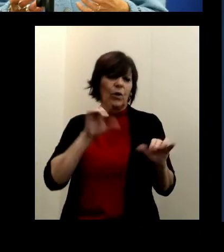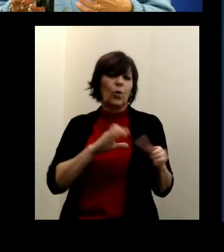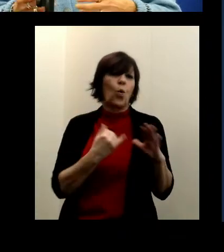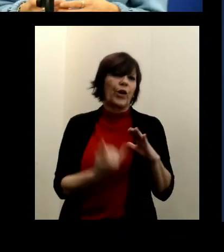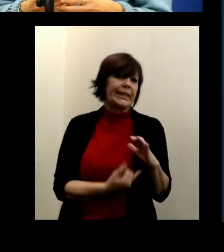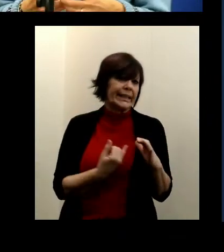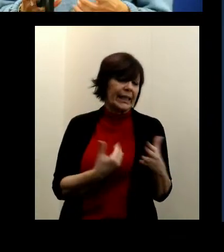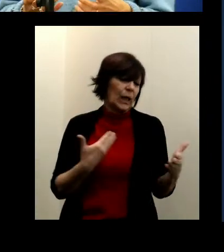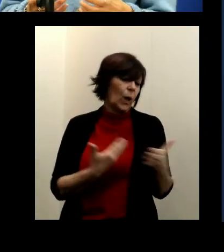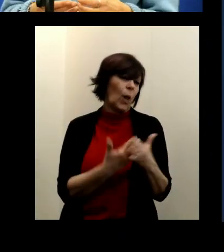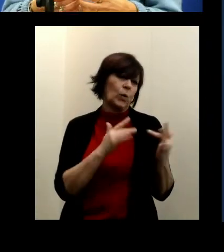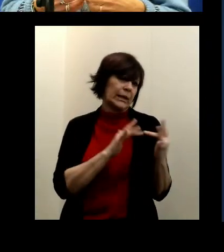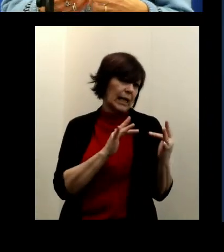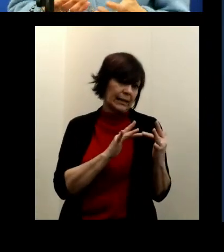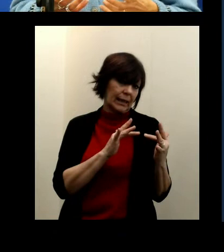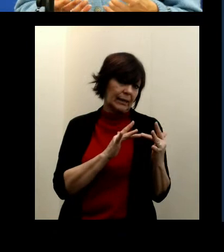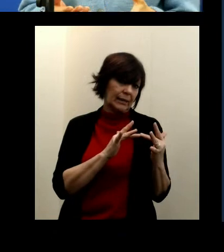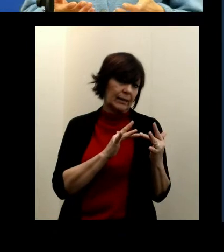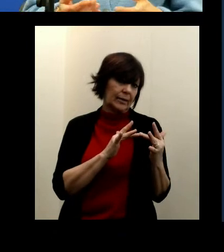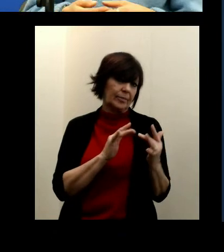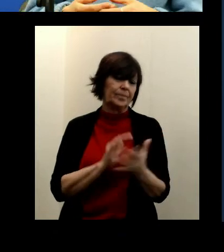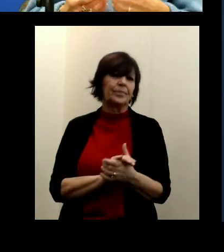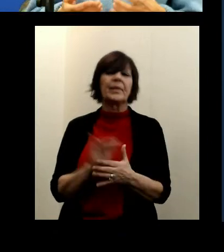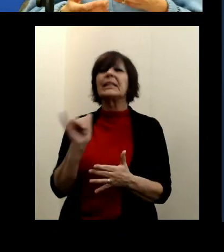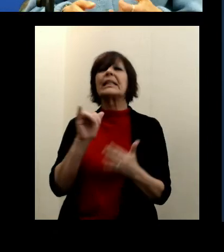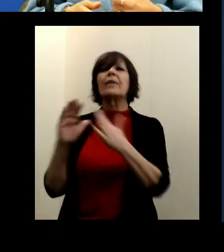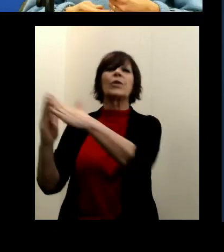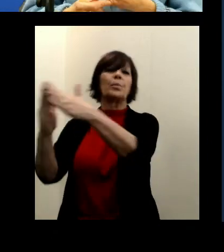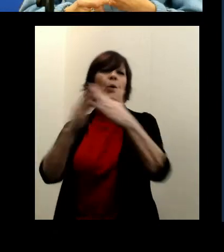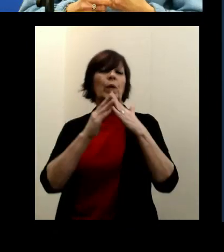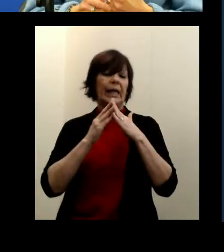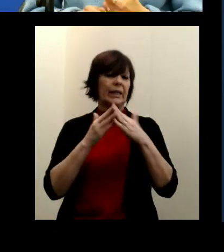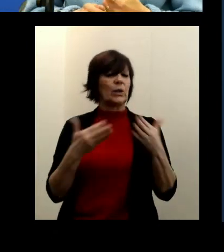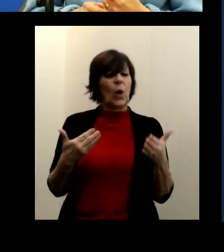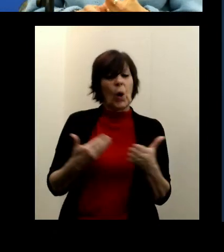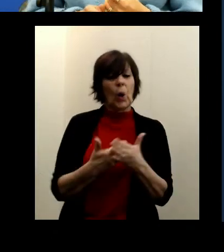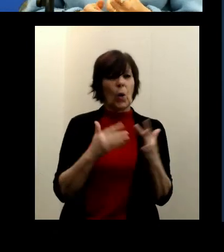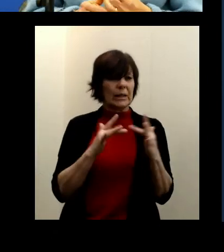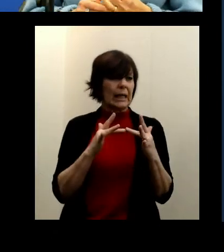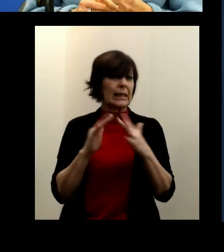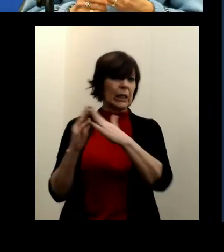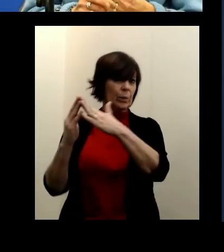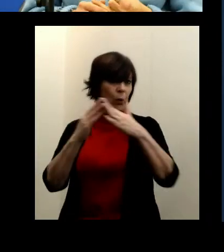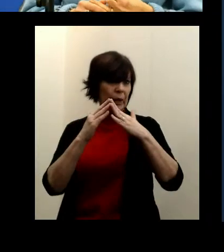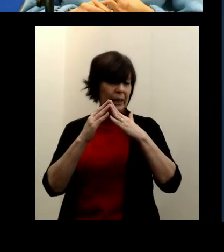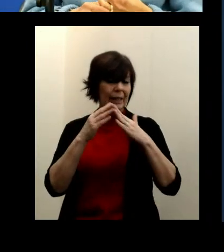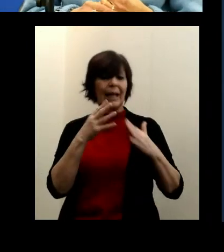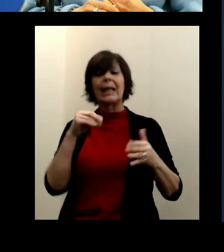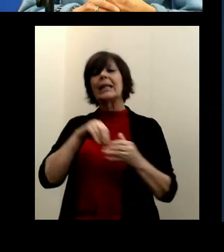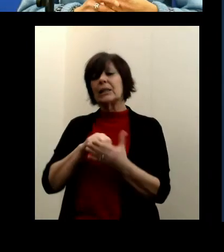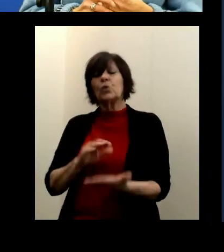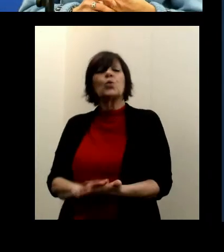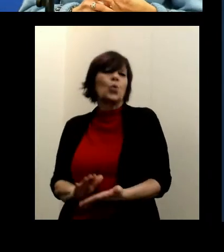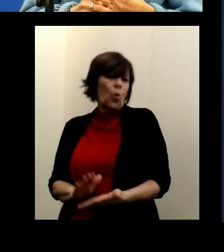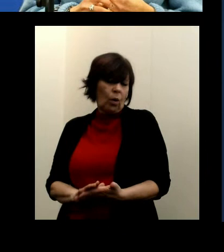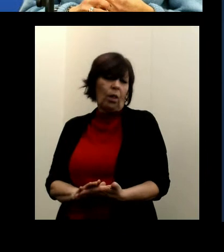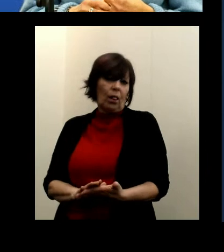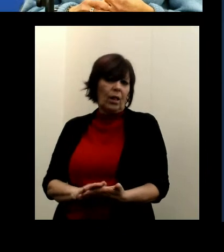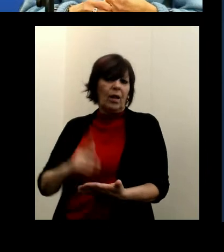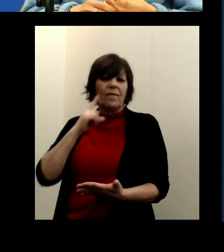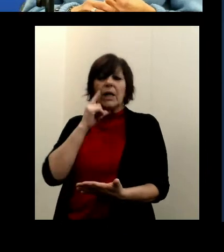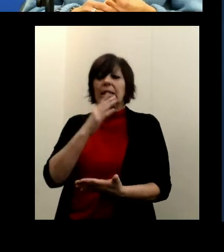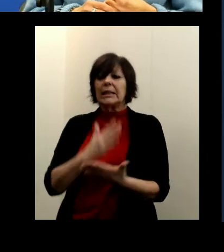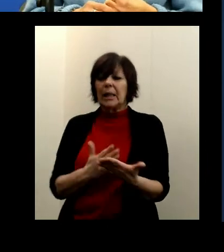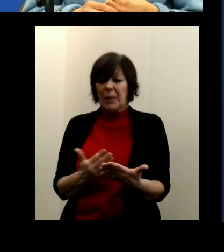and close contact definition as we use for the community. So a close contact in the community and in the school is for somebody